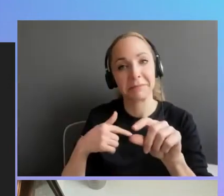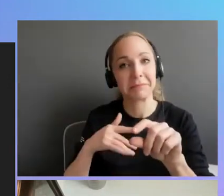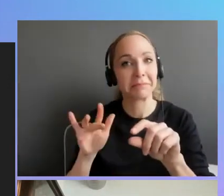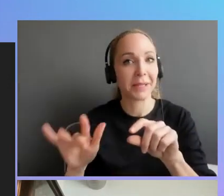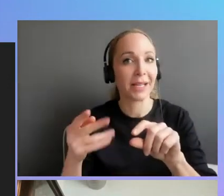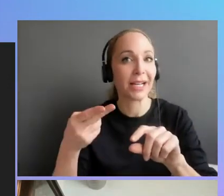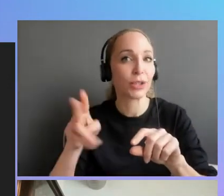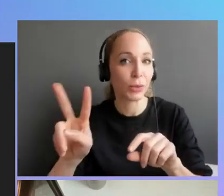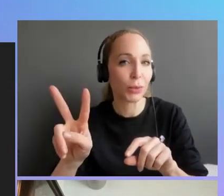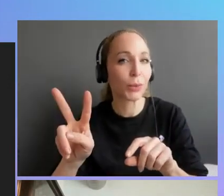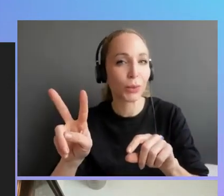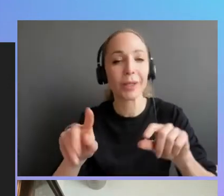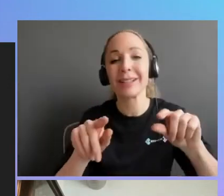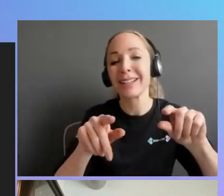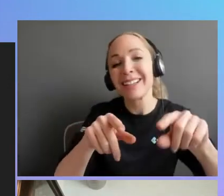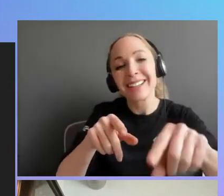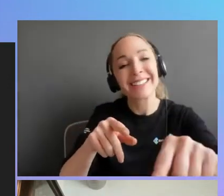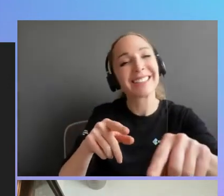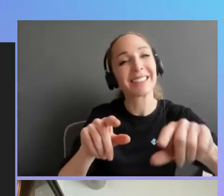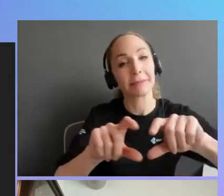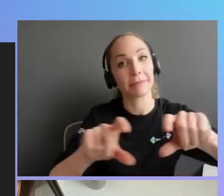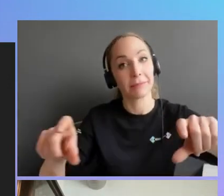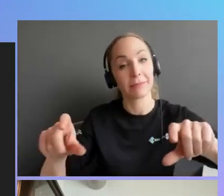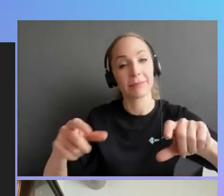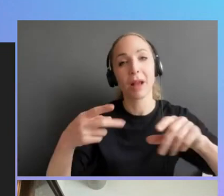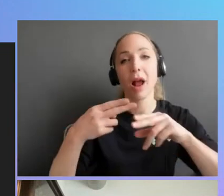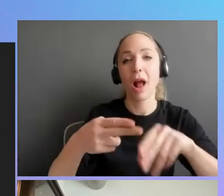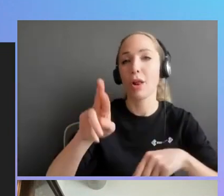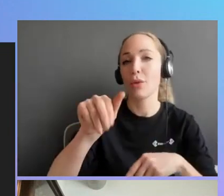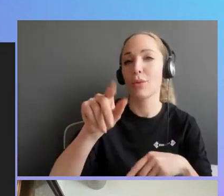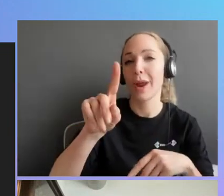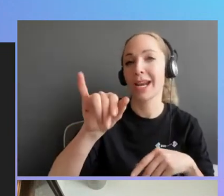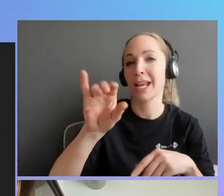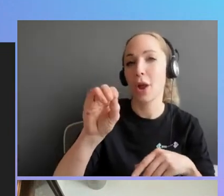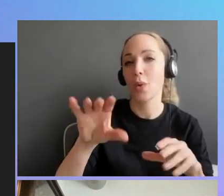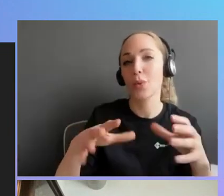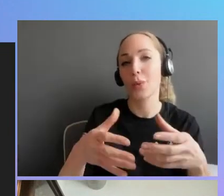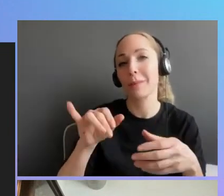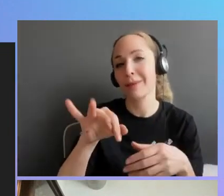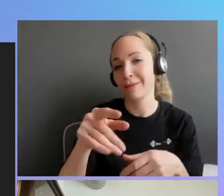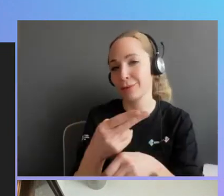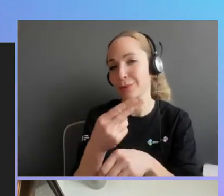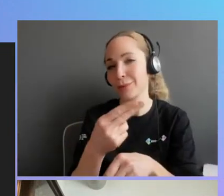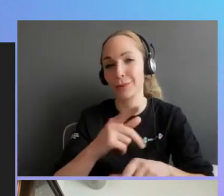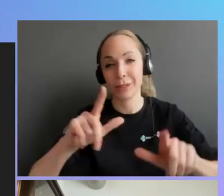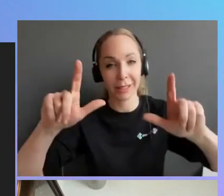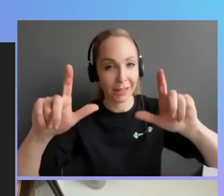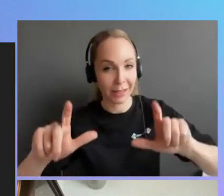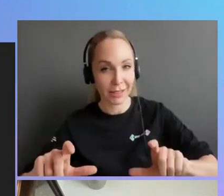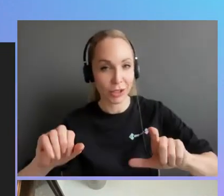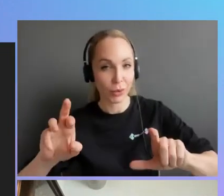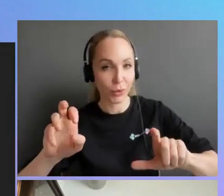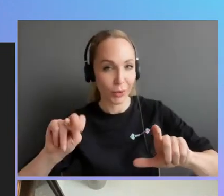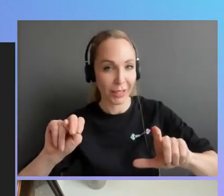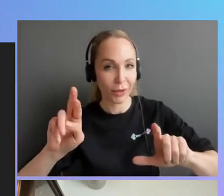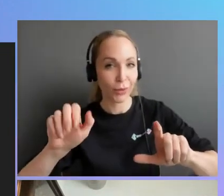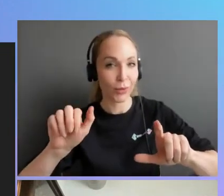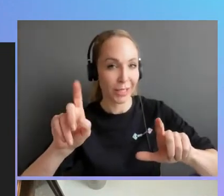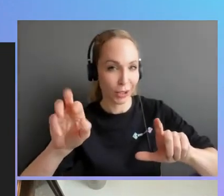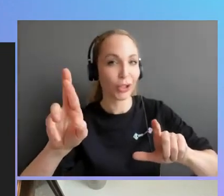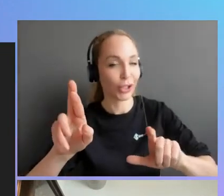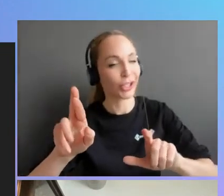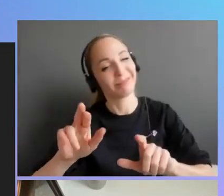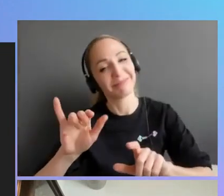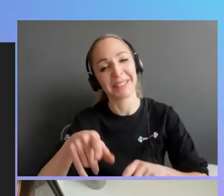of a radio group if you're using a screen reader. And then from there, I can actually click on the element. If I do command click, I believe that's how I do